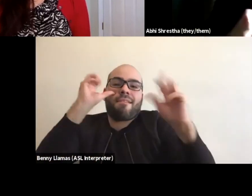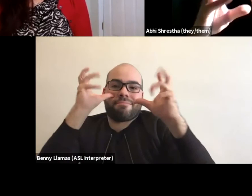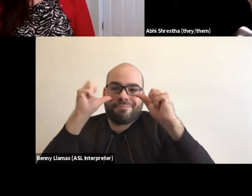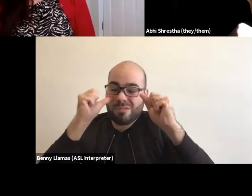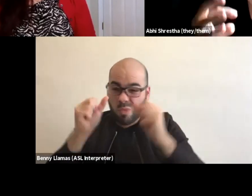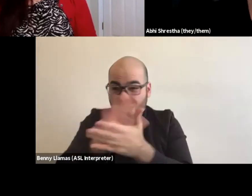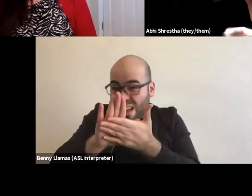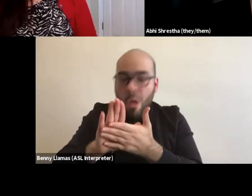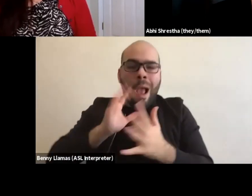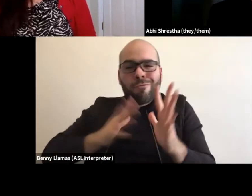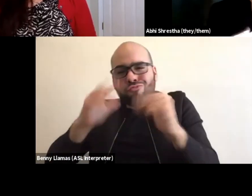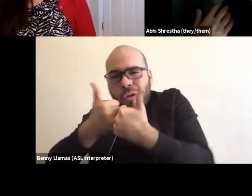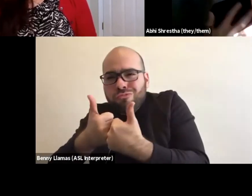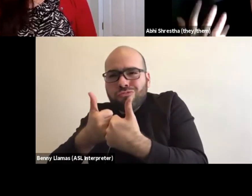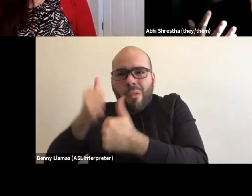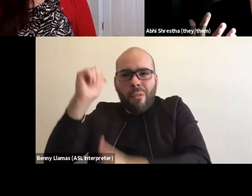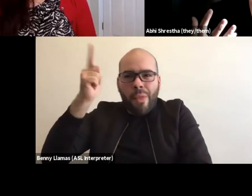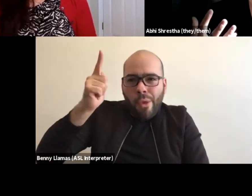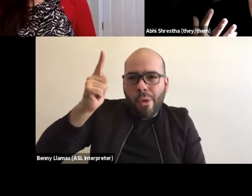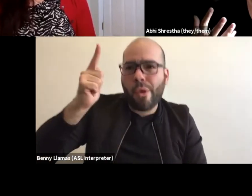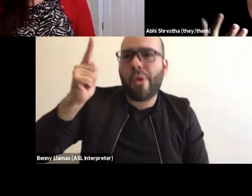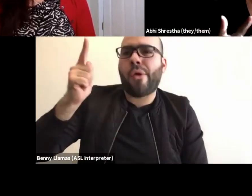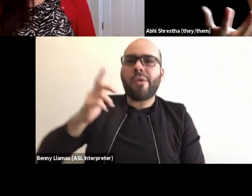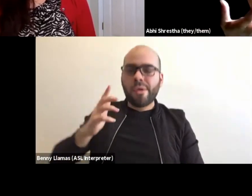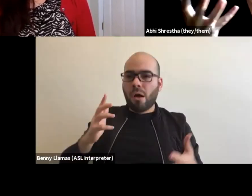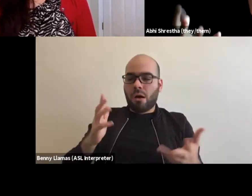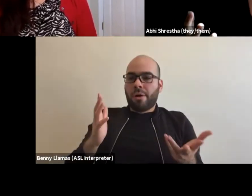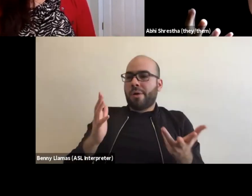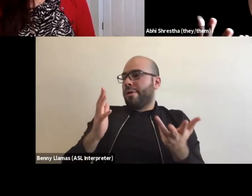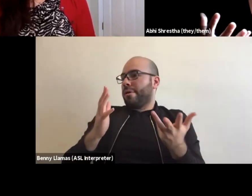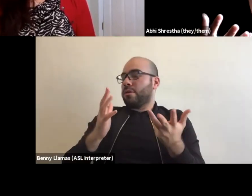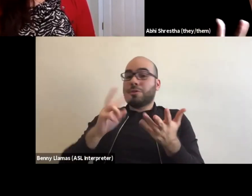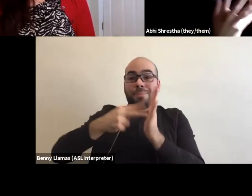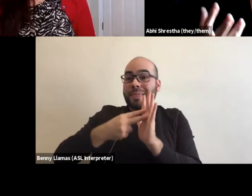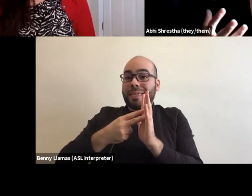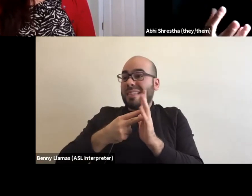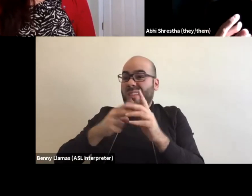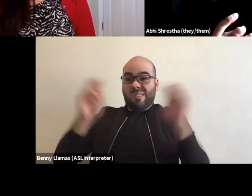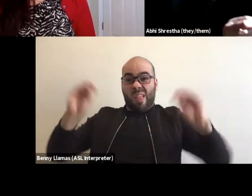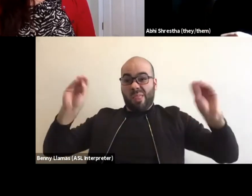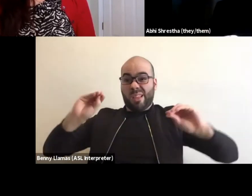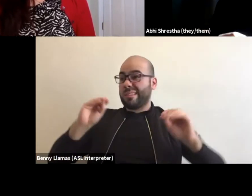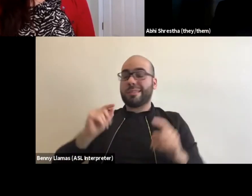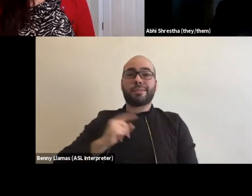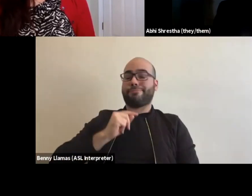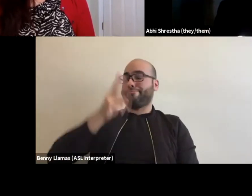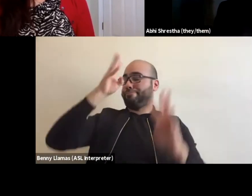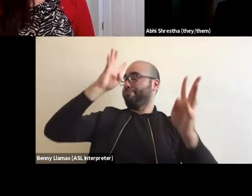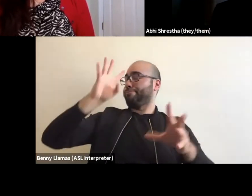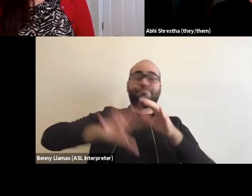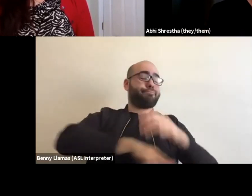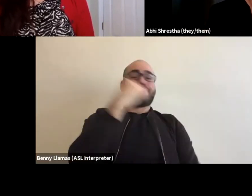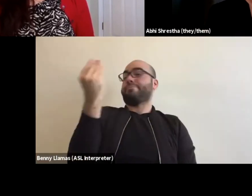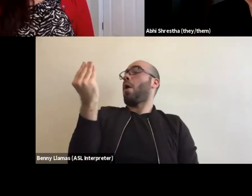just generating material for us. So we're not starting from a place of like nothing, because I think that is sometimes a very scary place to start